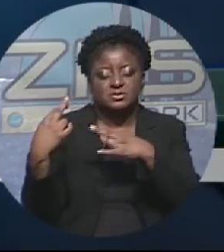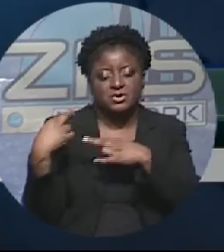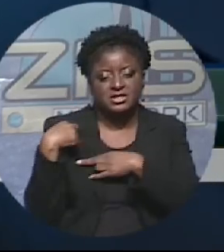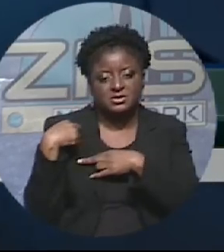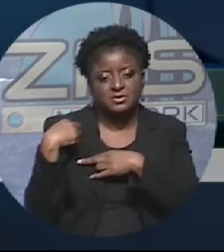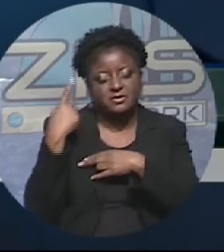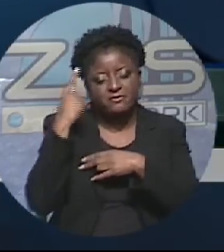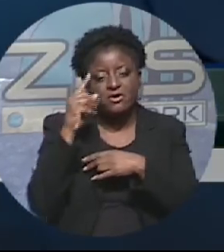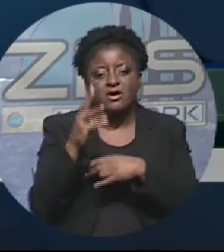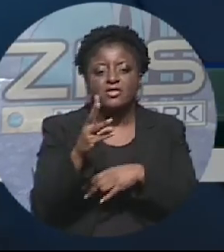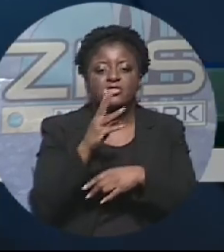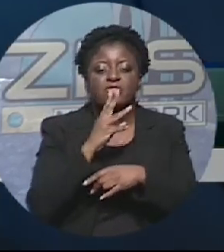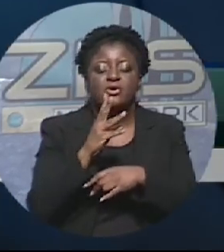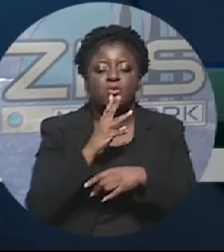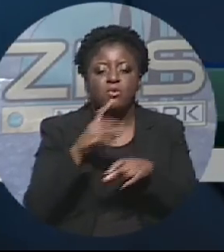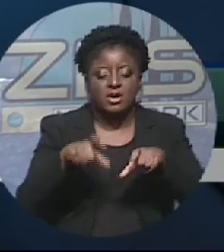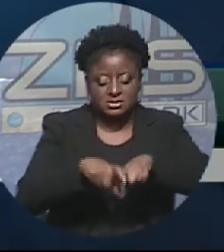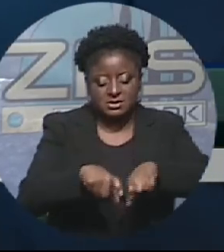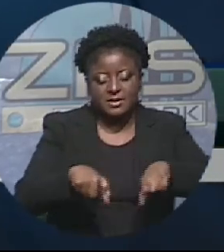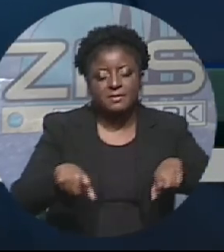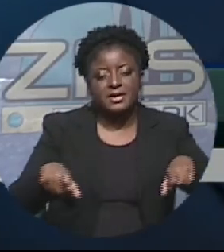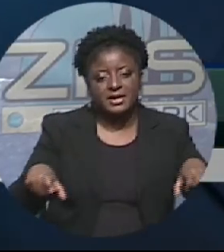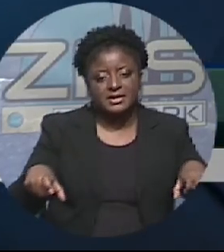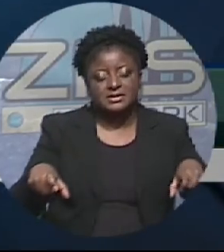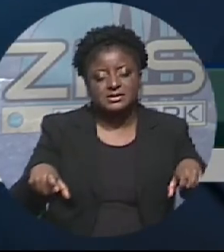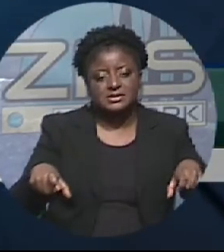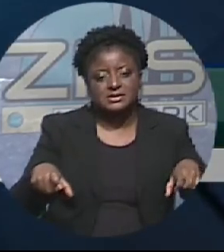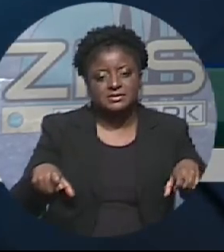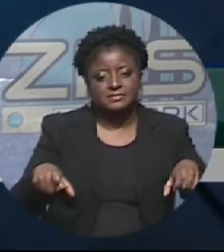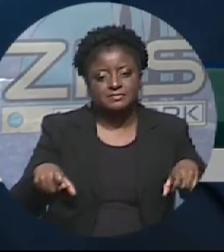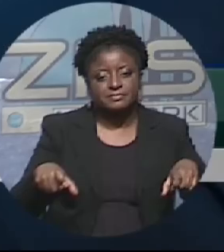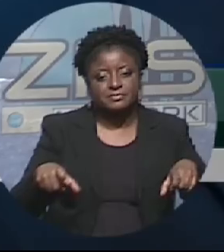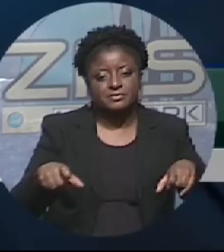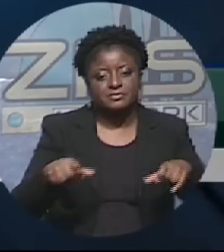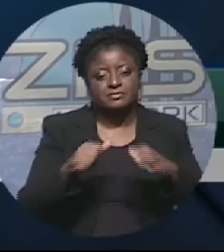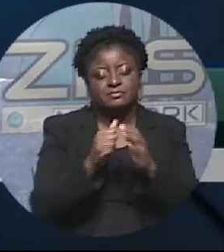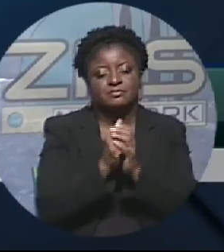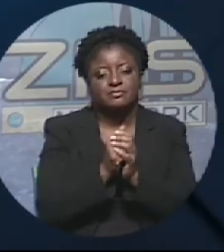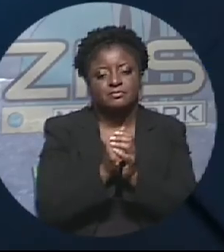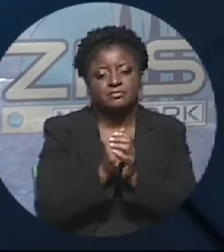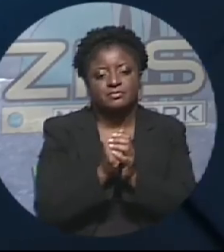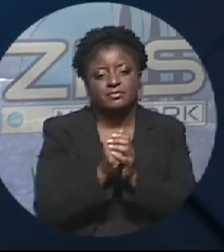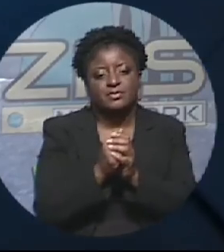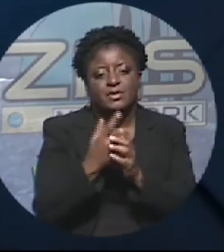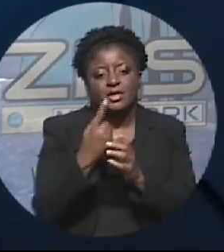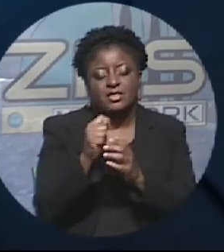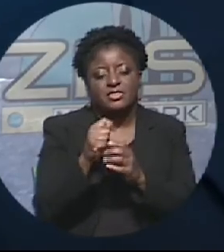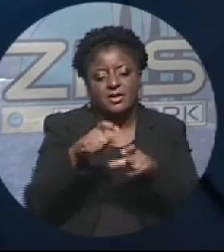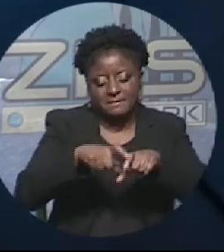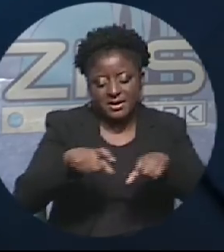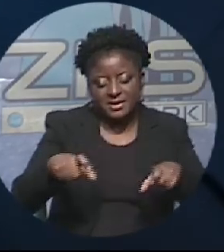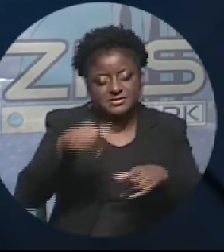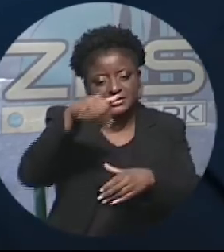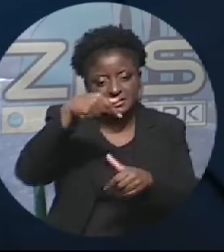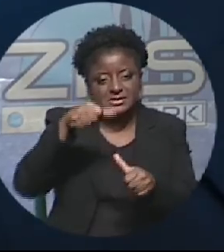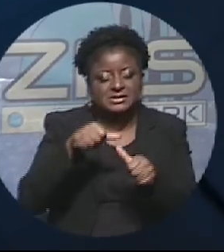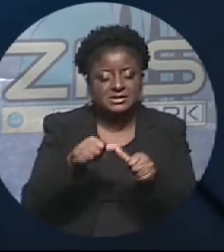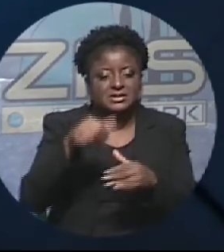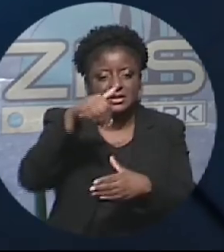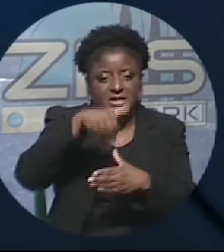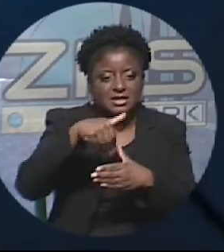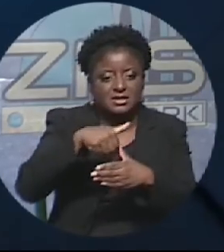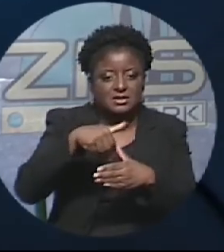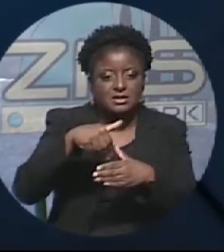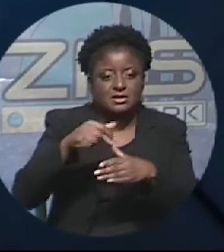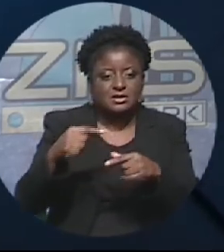laterals. The aged laterals and the cast iron pipes that are still in the ground, what we are trying to do